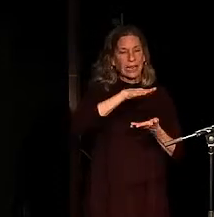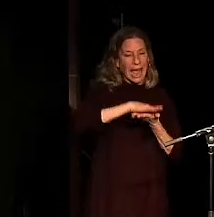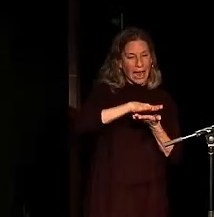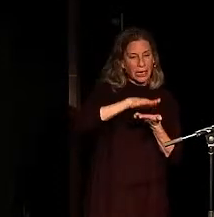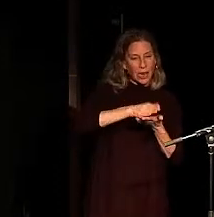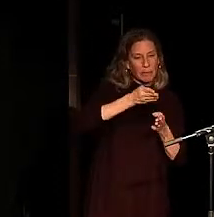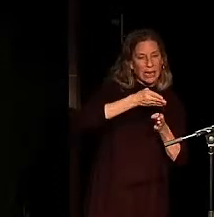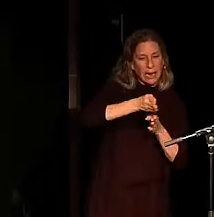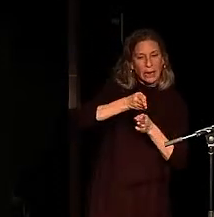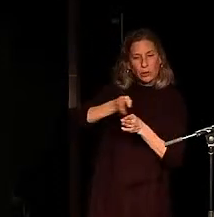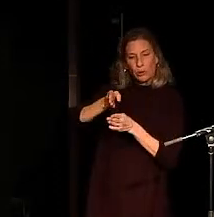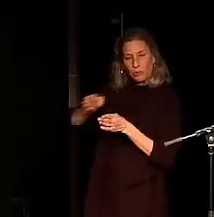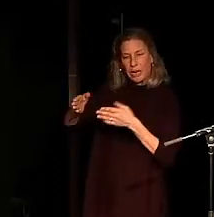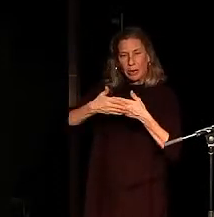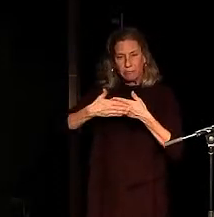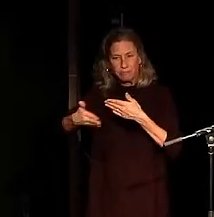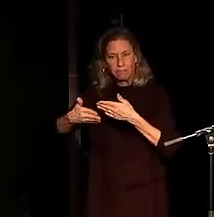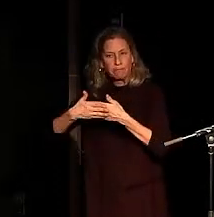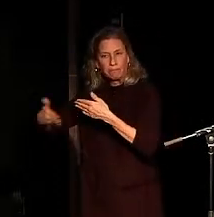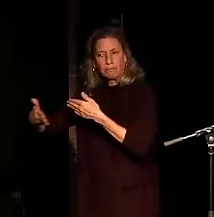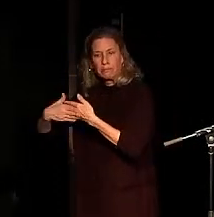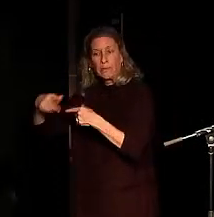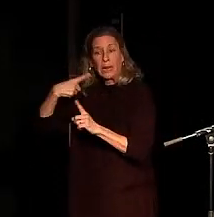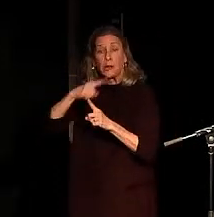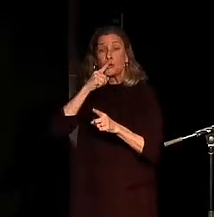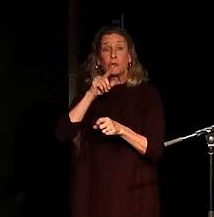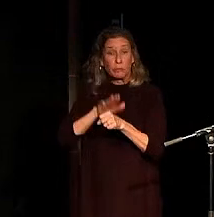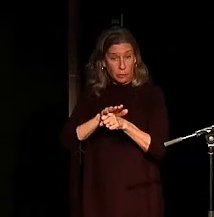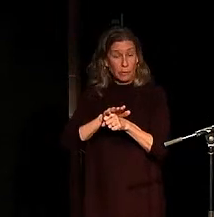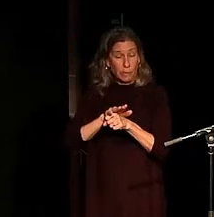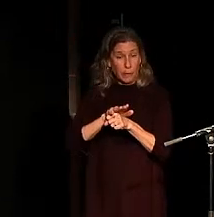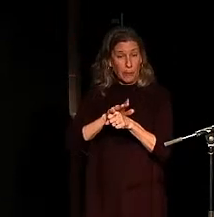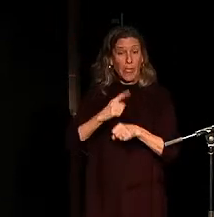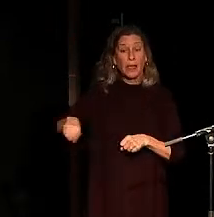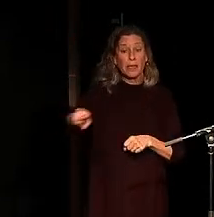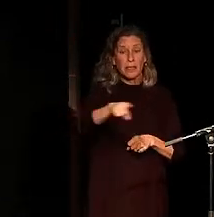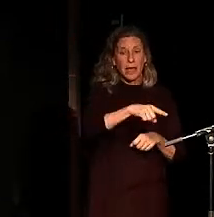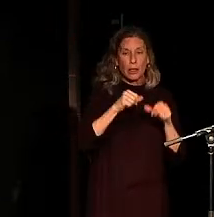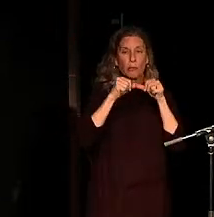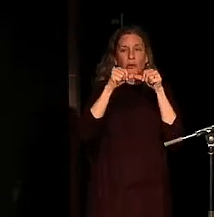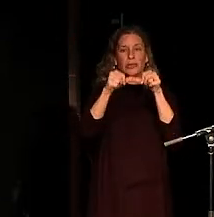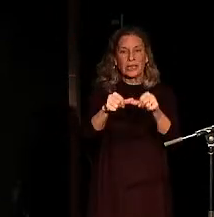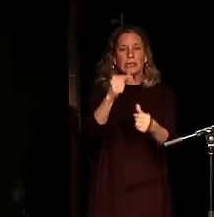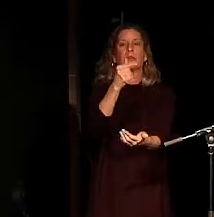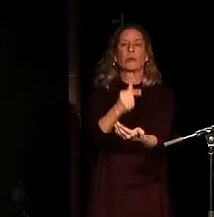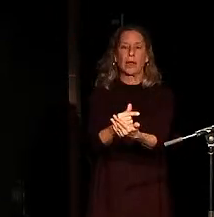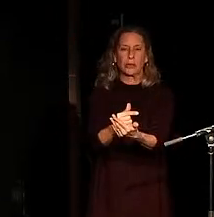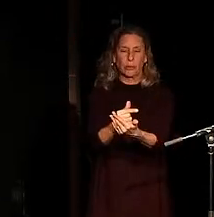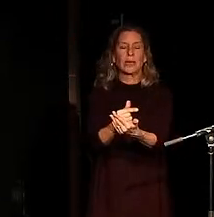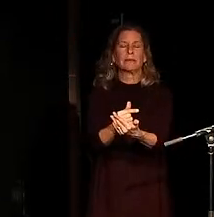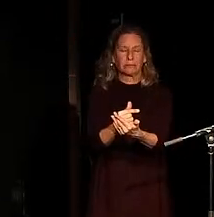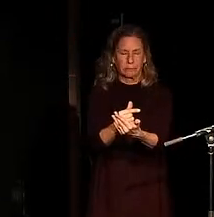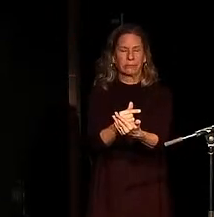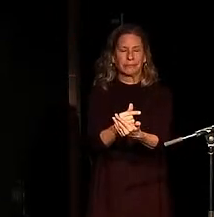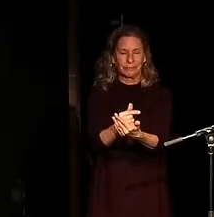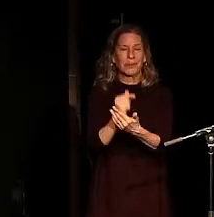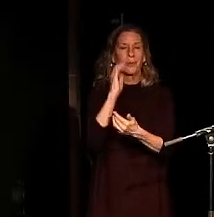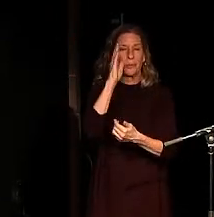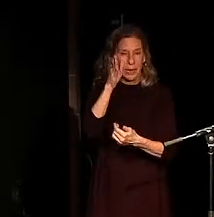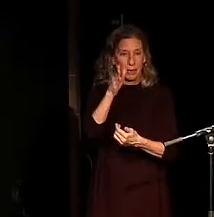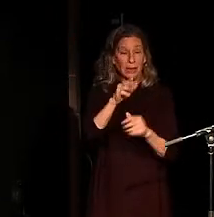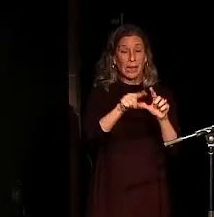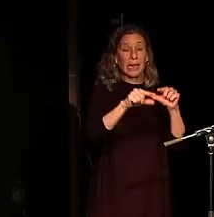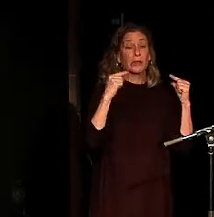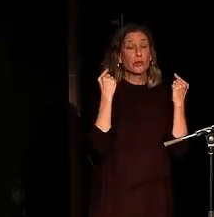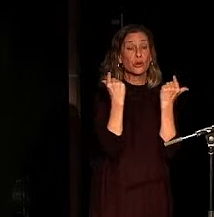and career paths, and also to ensure that they will persist and graduate. In these